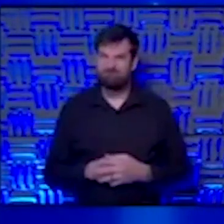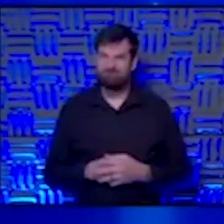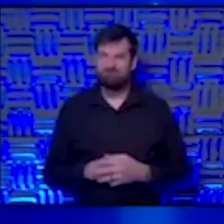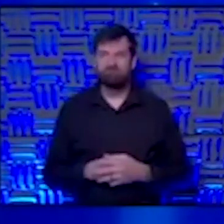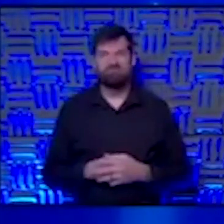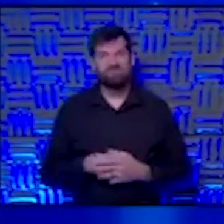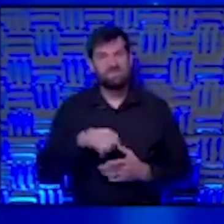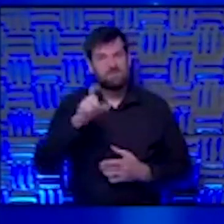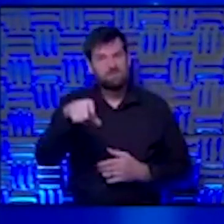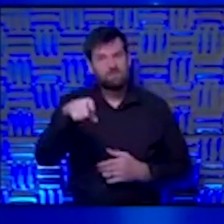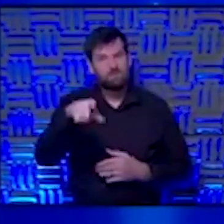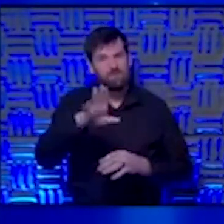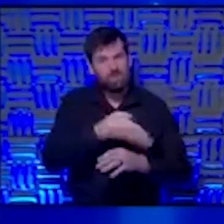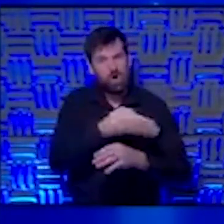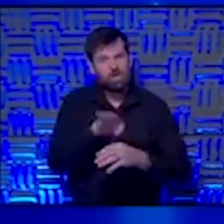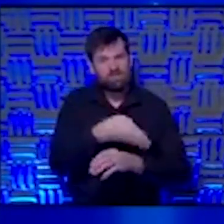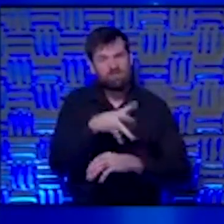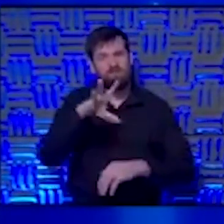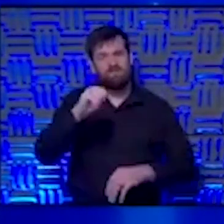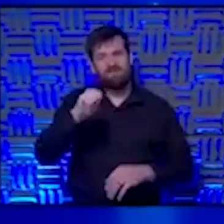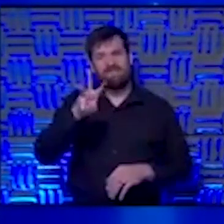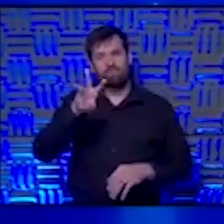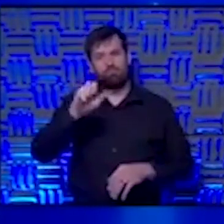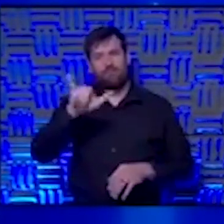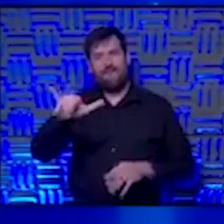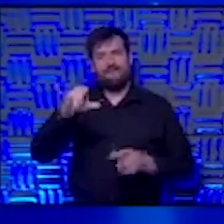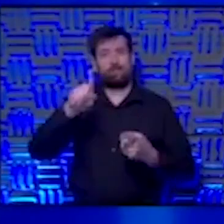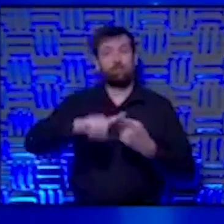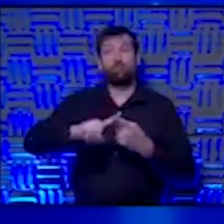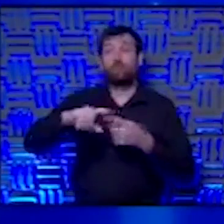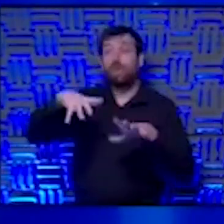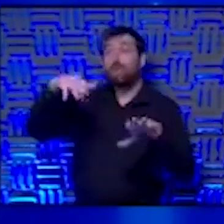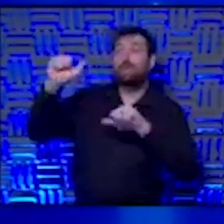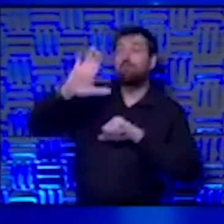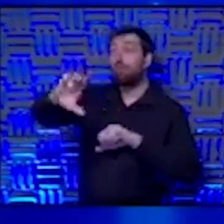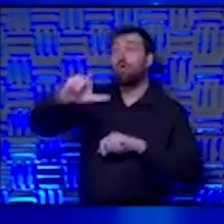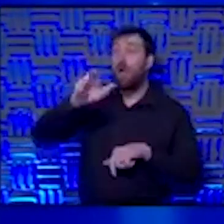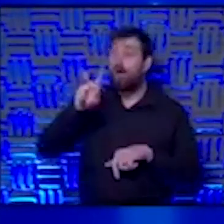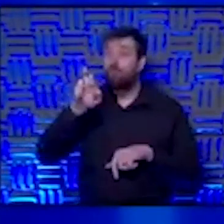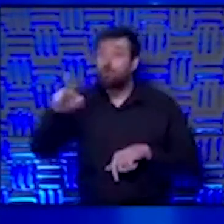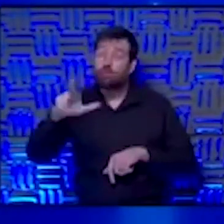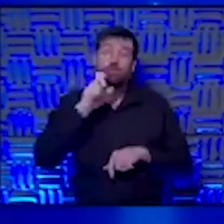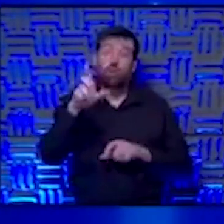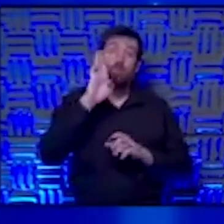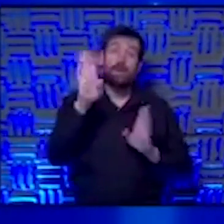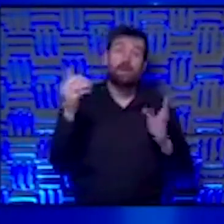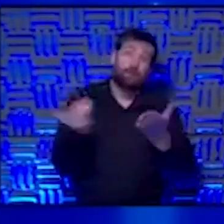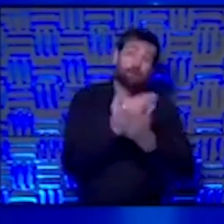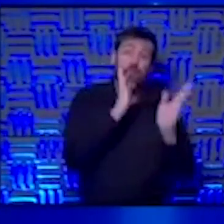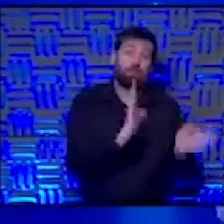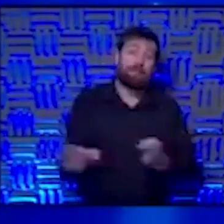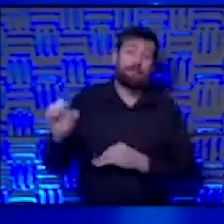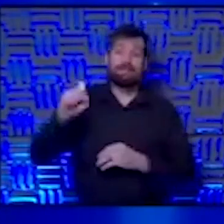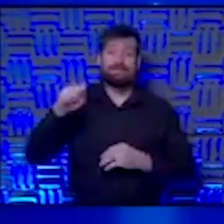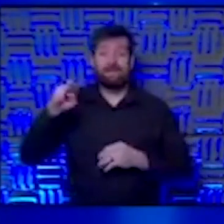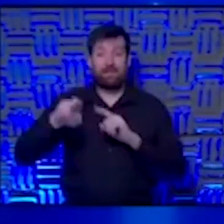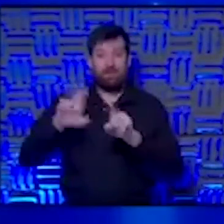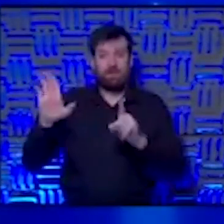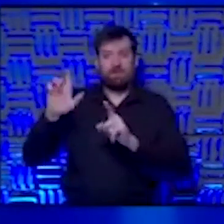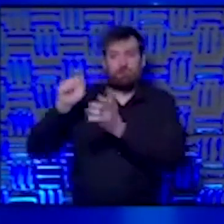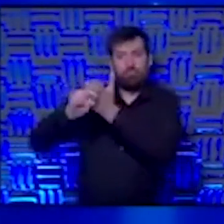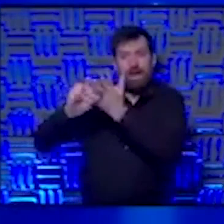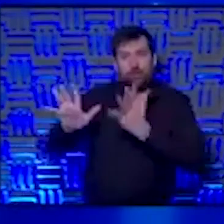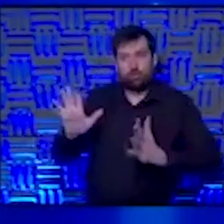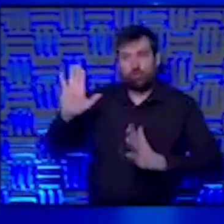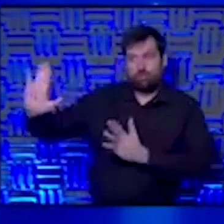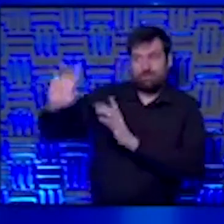That was supposed to have been a song, 50 ways to leave your lover, get out the back, Jack, don't make a new plan, stand, and all that stuff. But the songwriters team